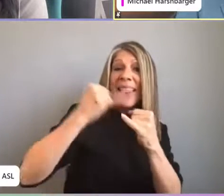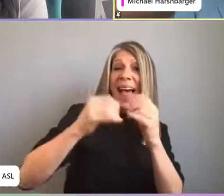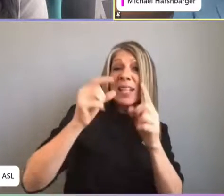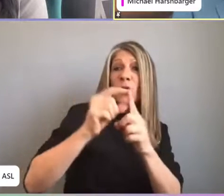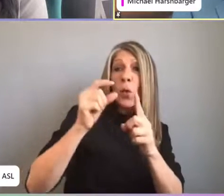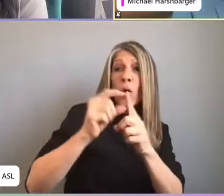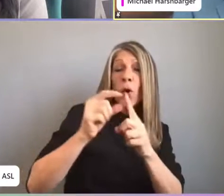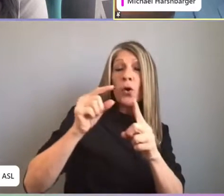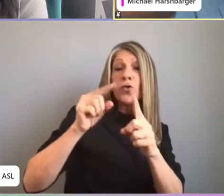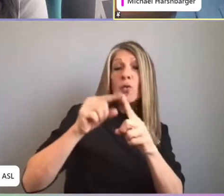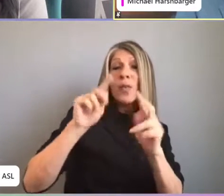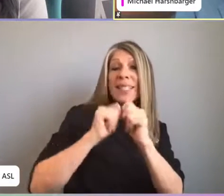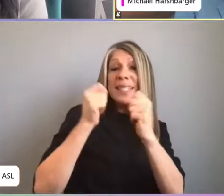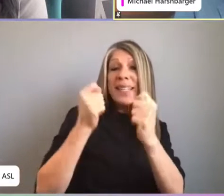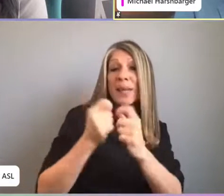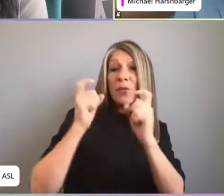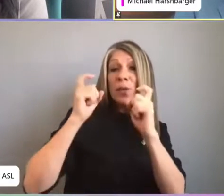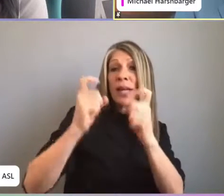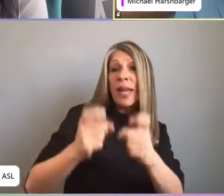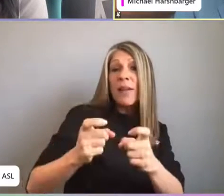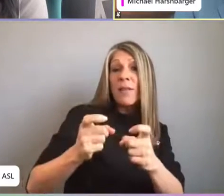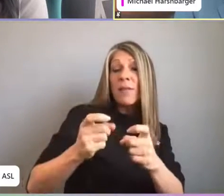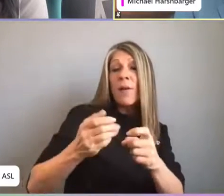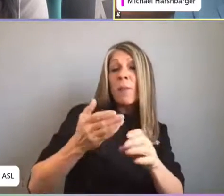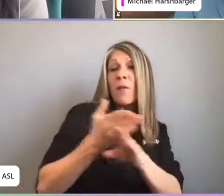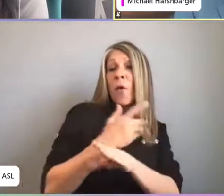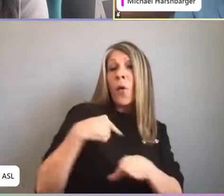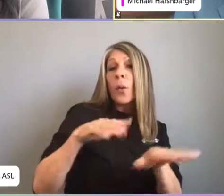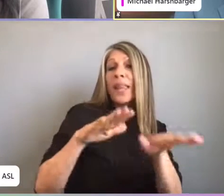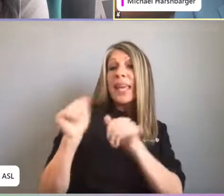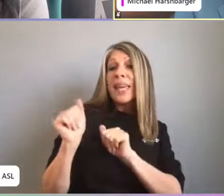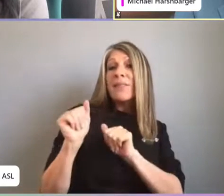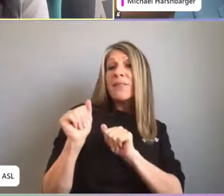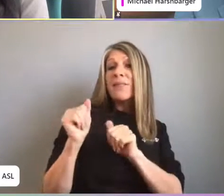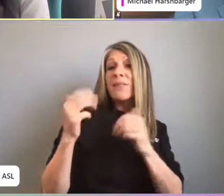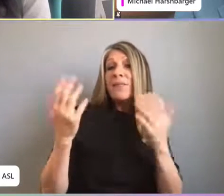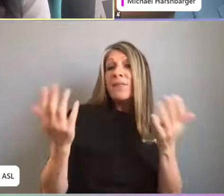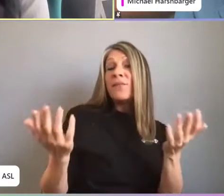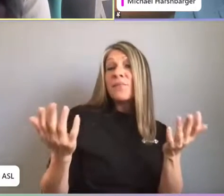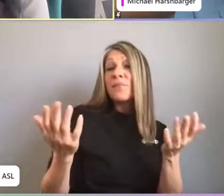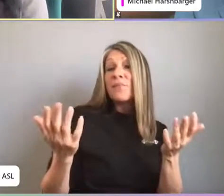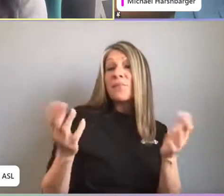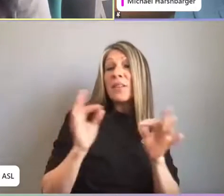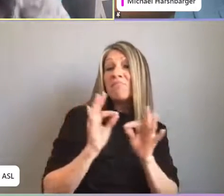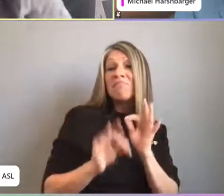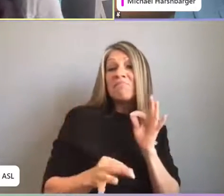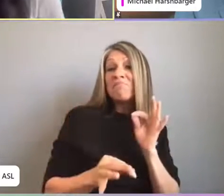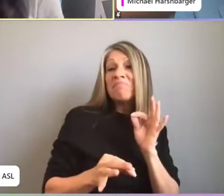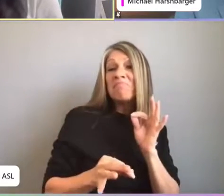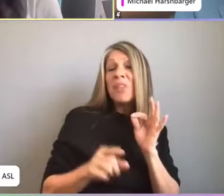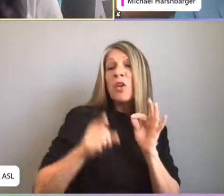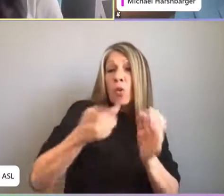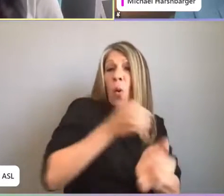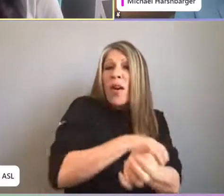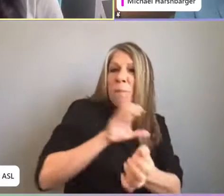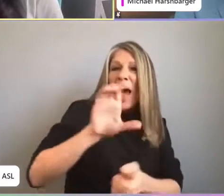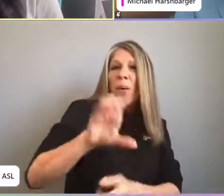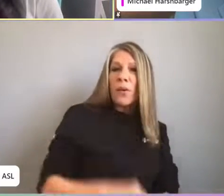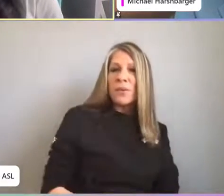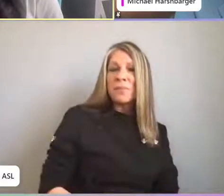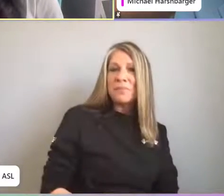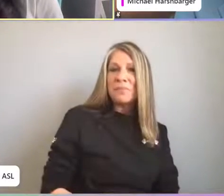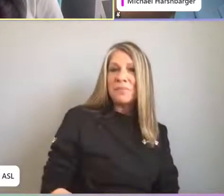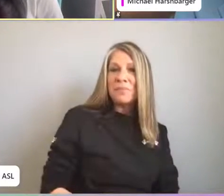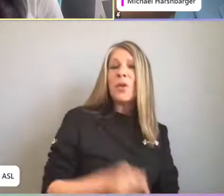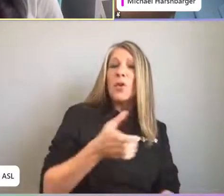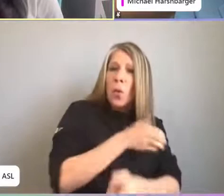team to give before we go on our way today? Just keep in mind that you're empowered. You're